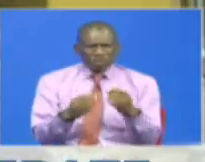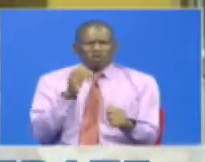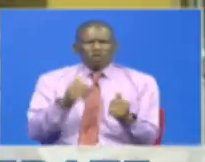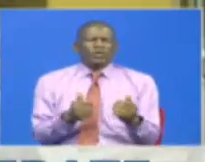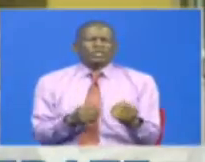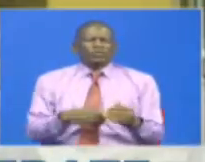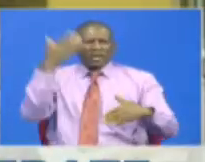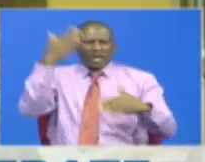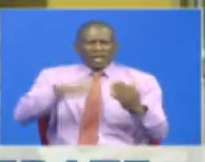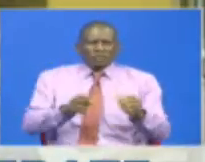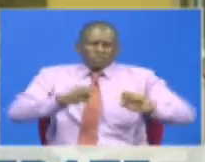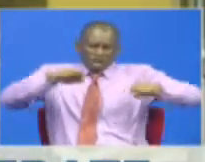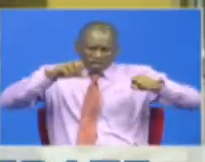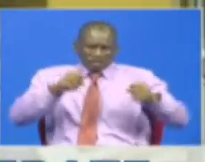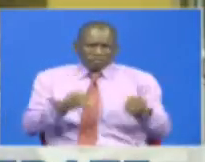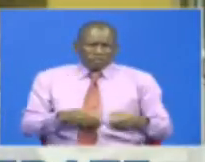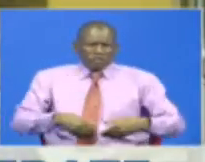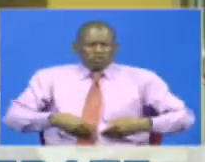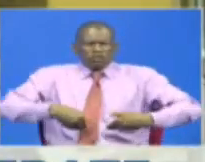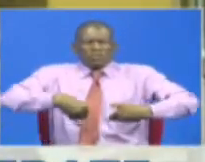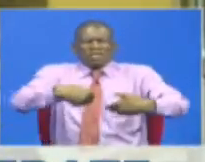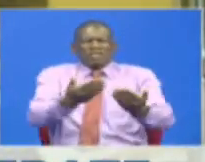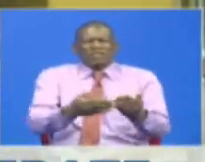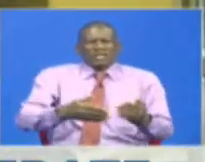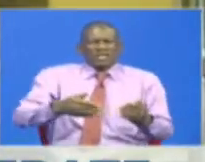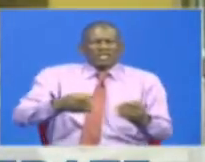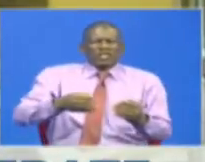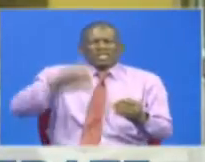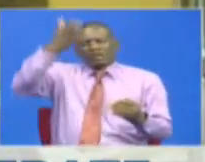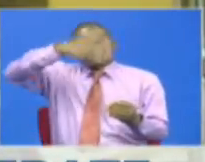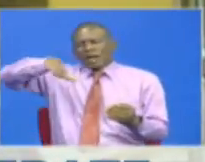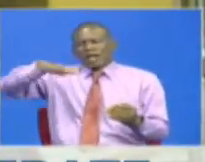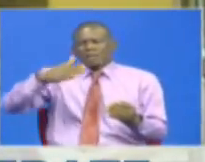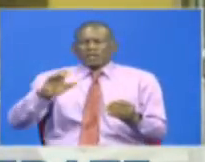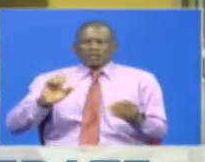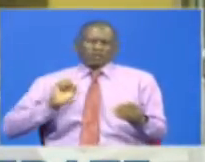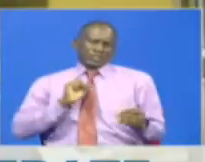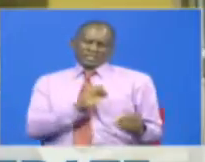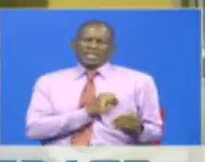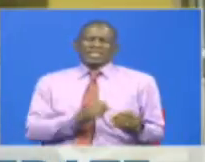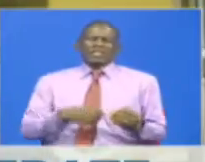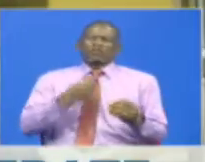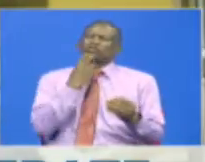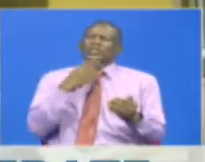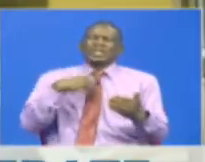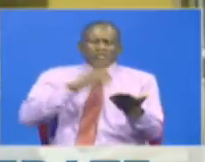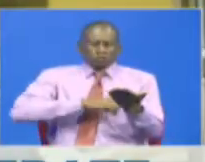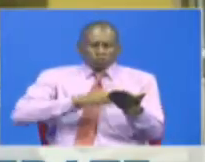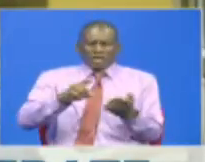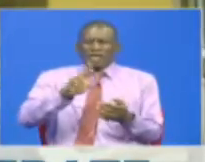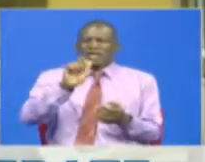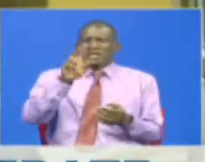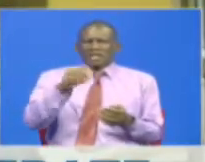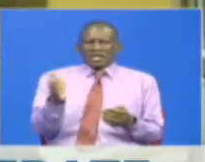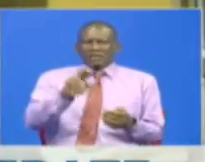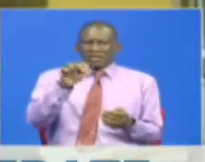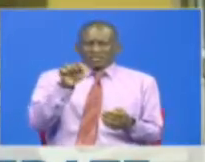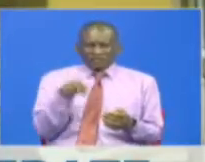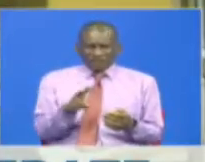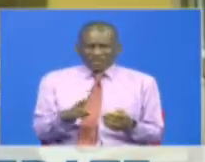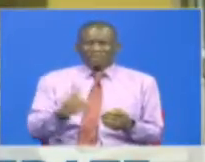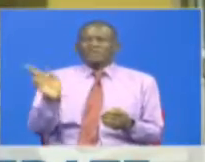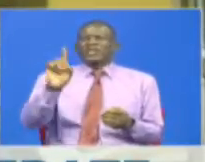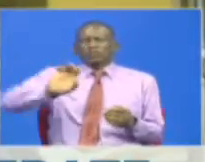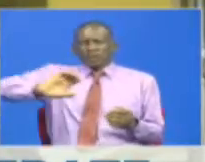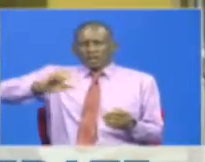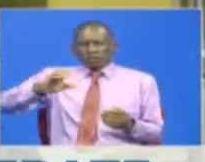culminate in a deal to be presented on the floor of the House on Tuesday next week. Kennedy Mureithi, NTV in Nairobi